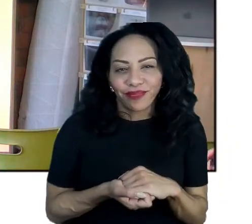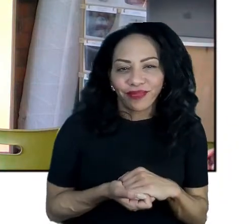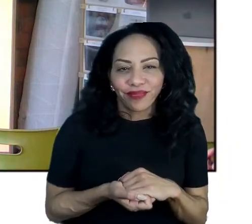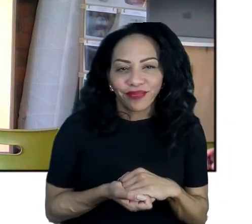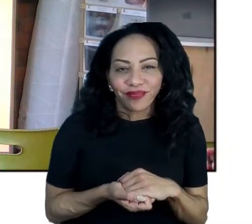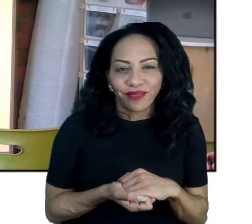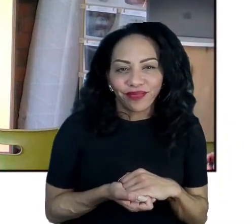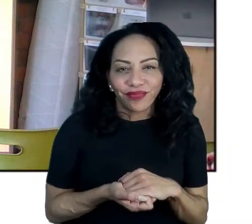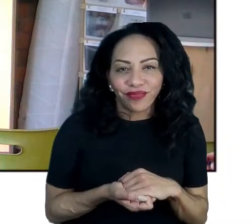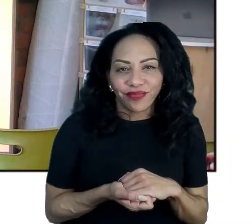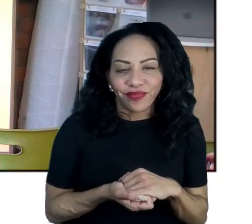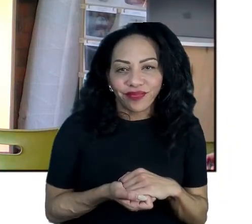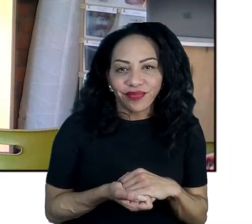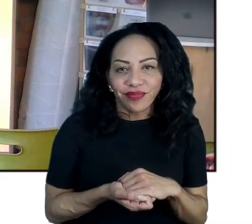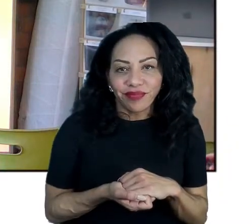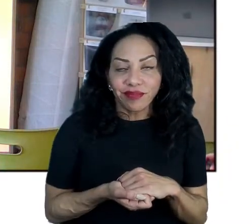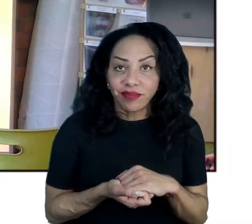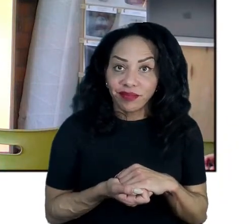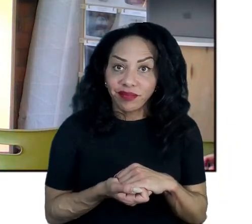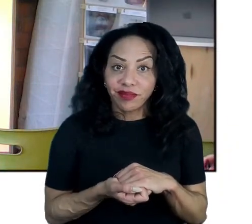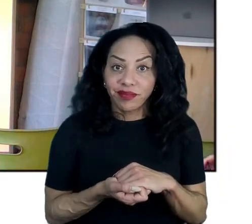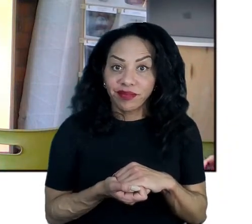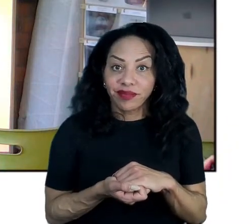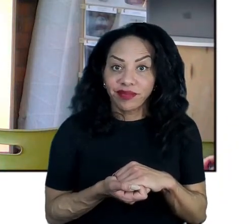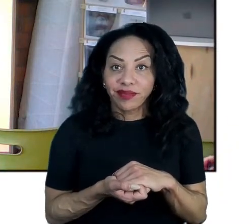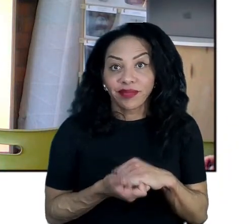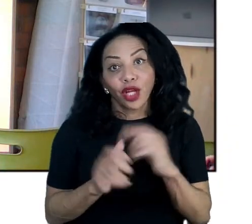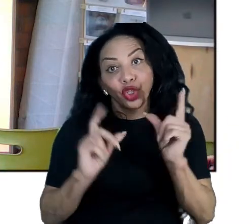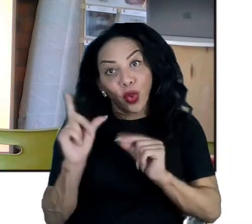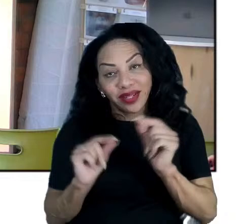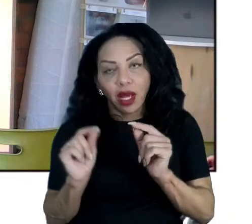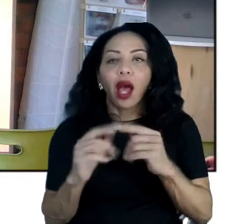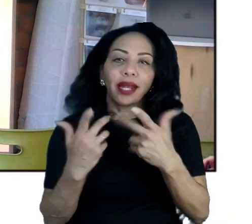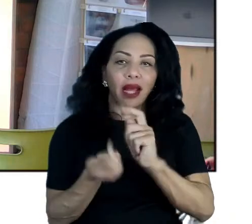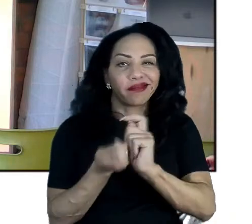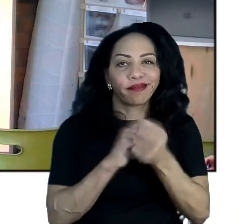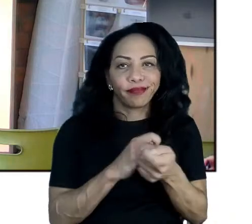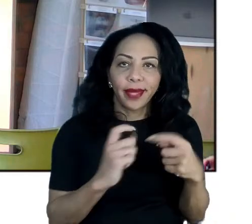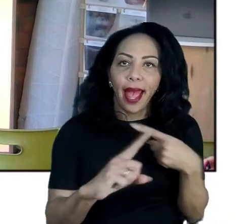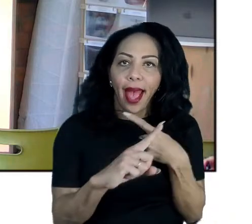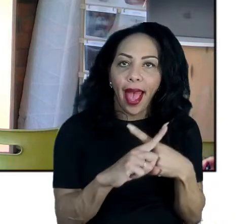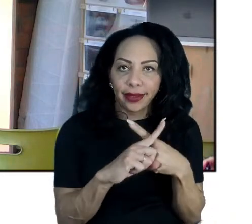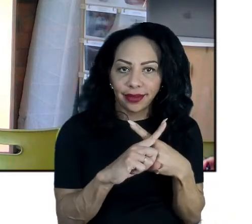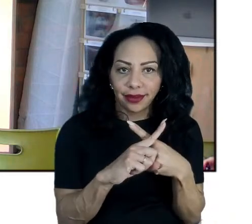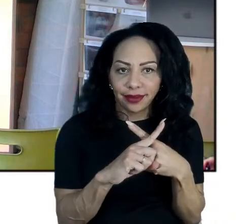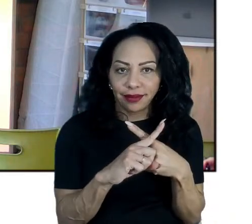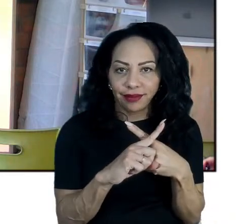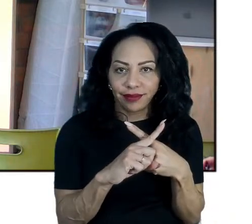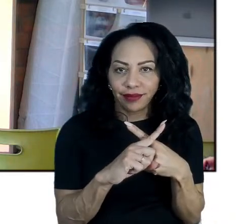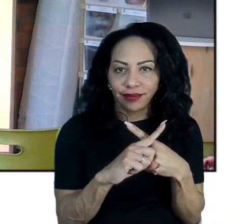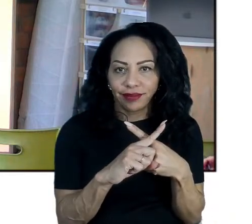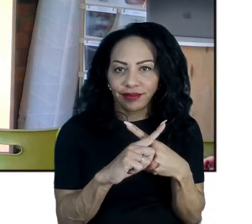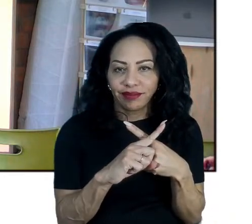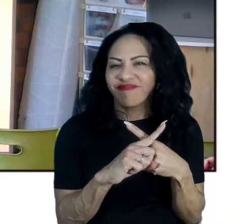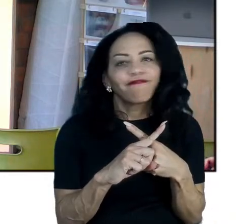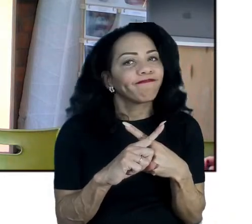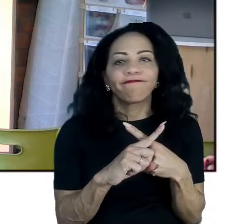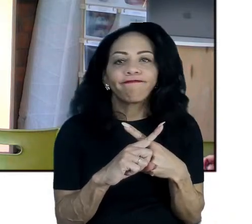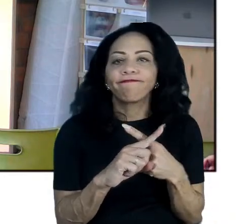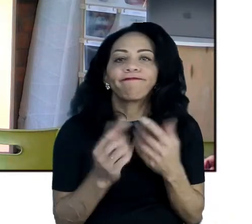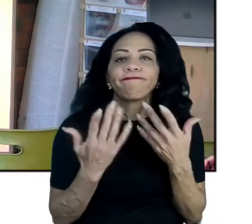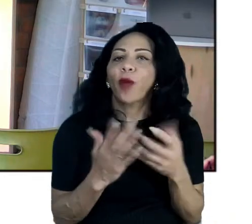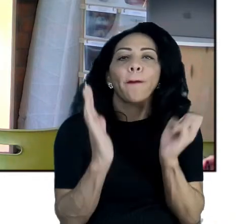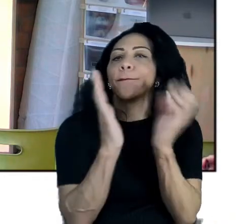If you are following us on Twitter, formerly Twitter, now X, that's the way around, we're not posting on there